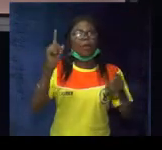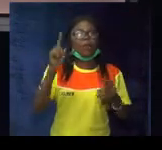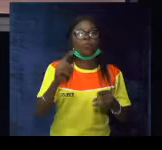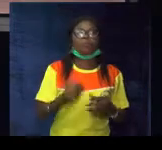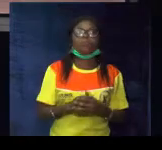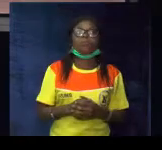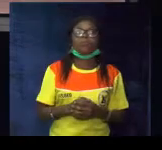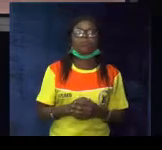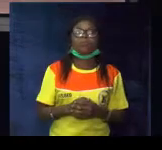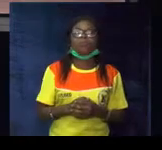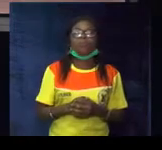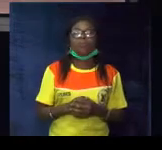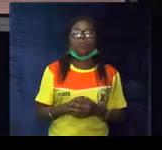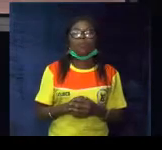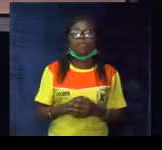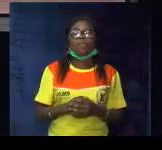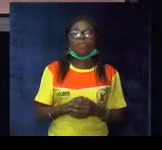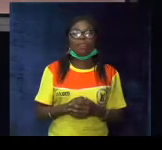minor segment.